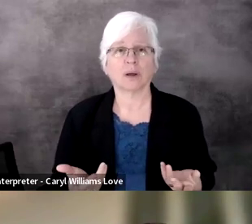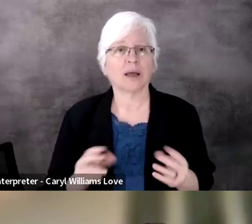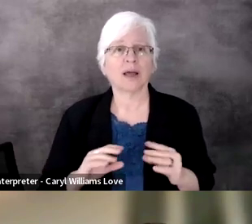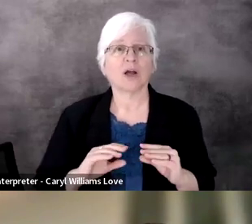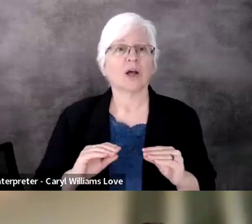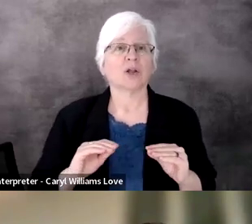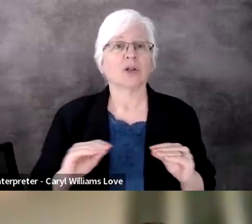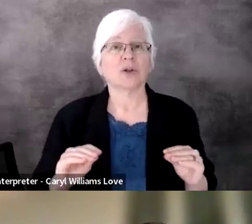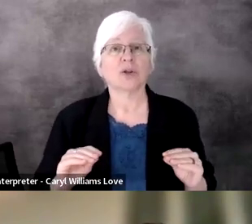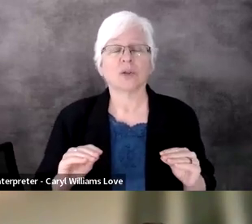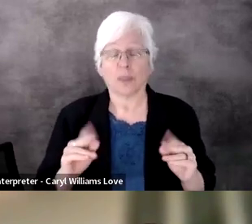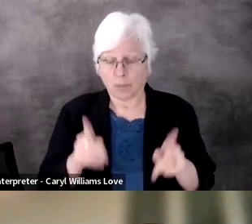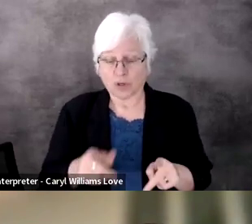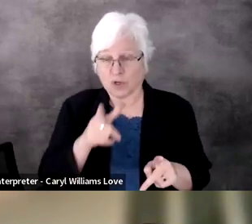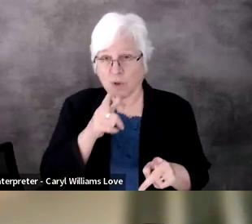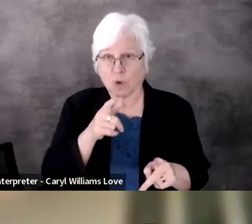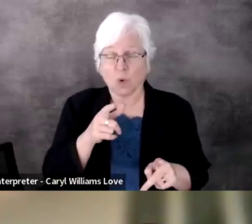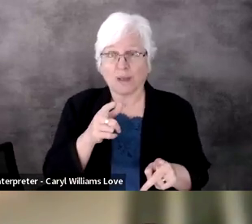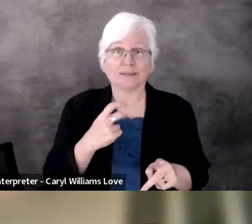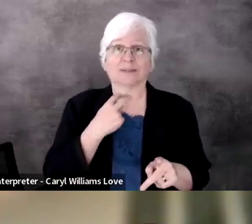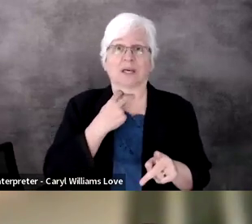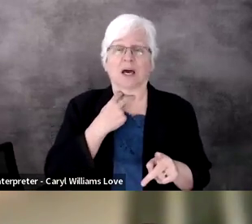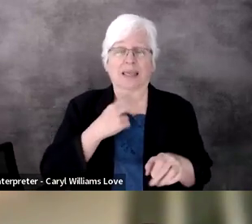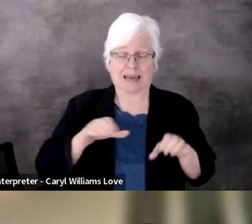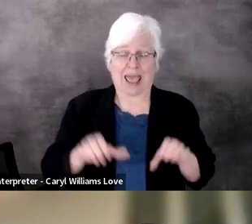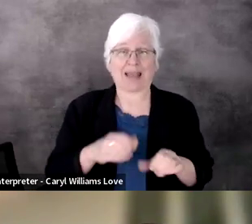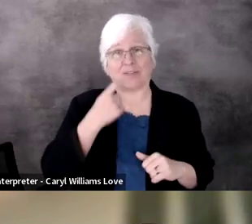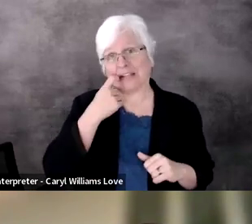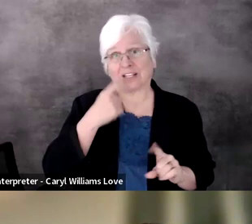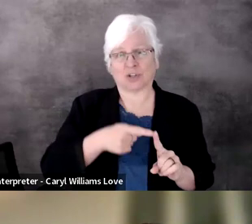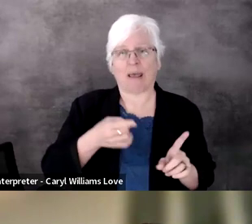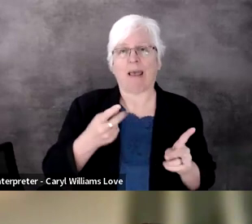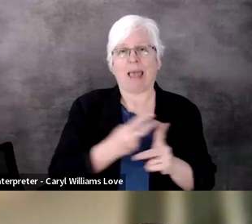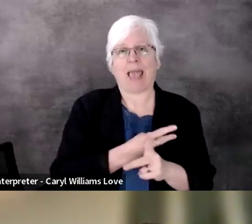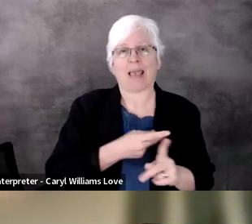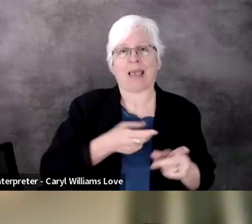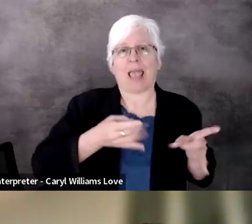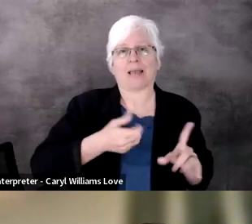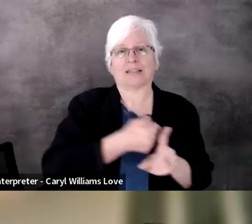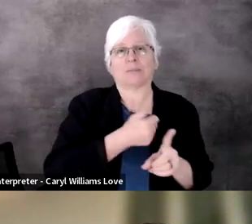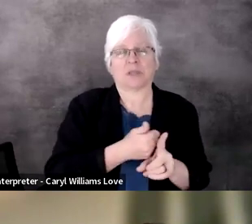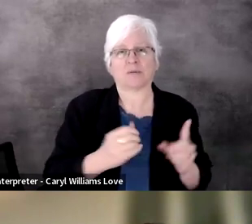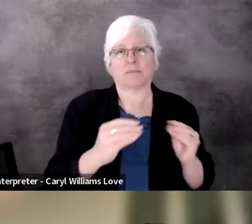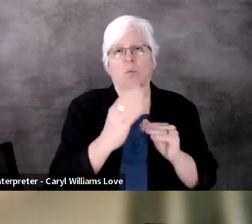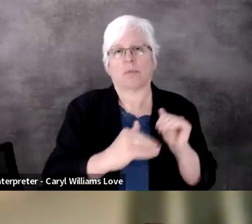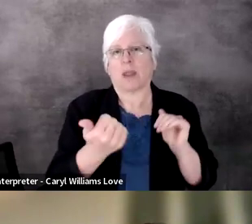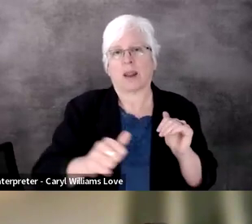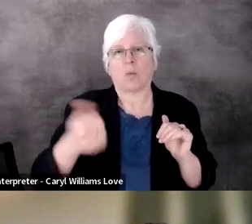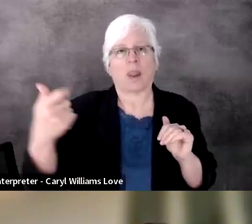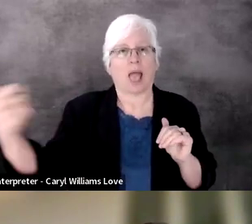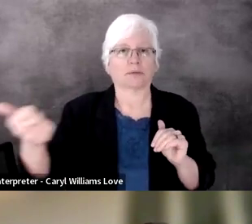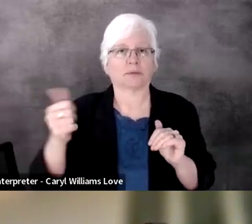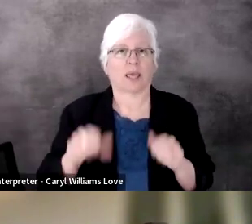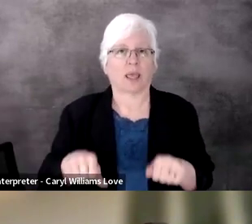more than that person themselves. That would be impossible. And so anything that adds to that. One drug